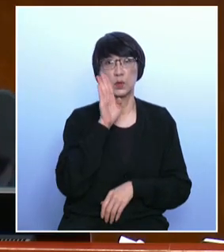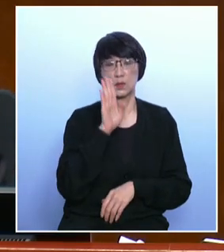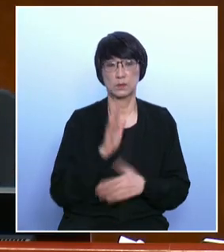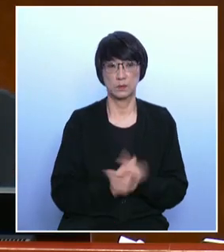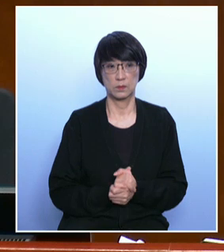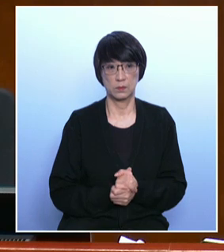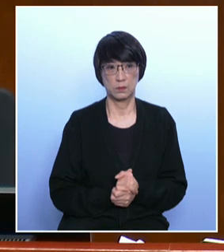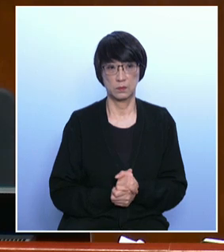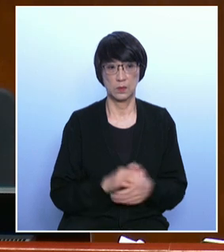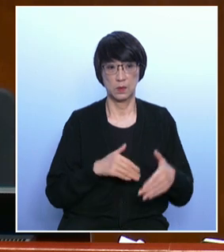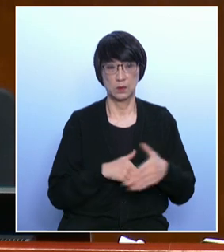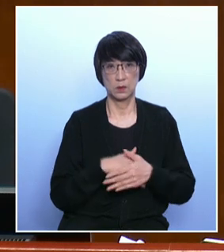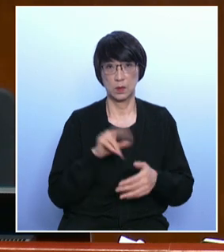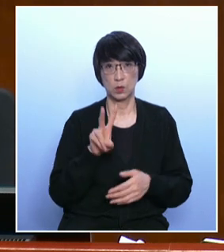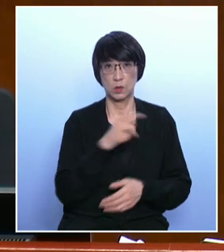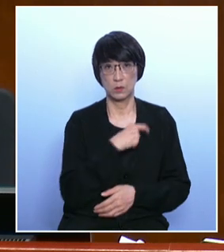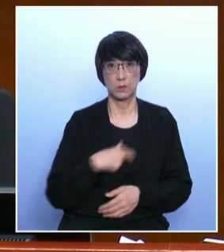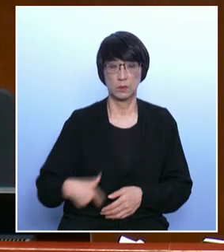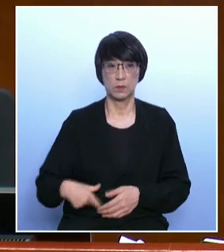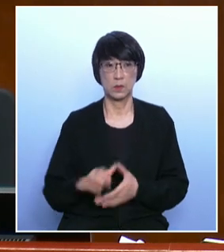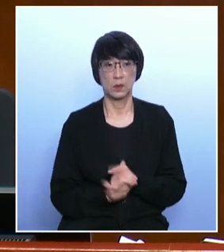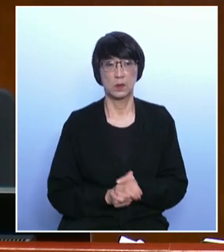Well, you've used up your time.